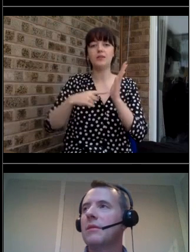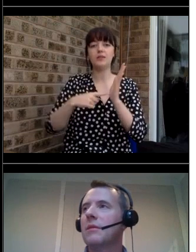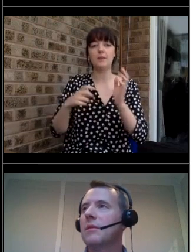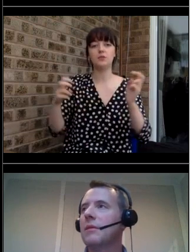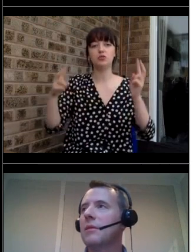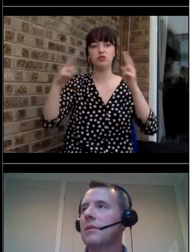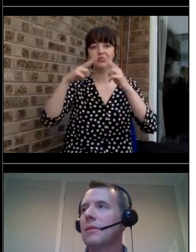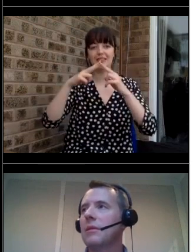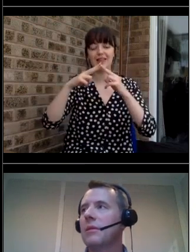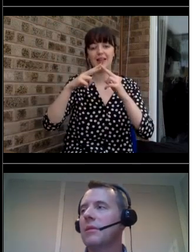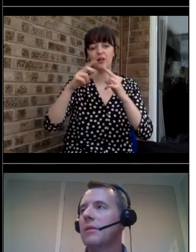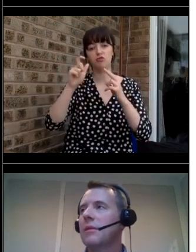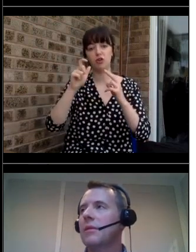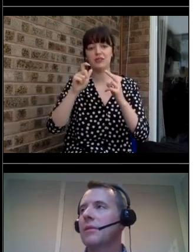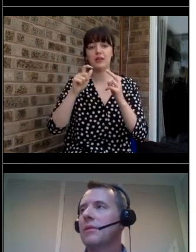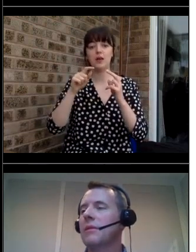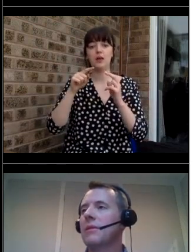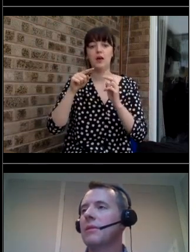lowerthamescrossing.co.uk